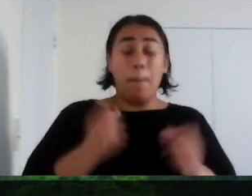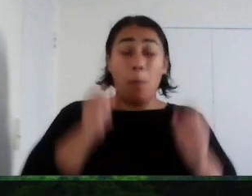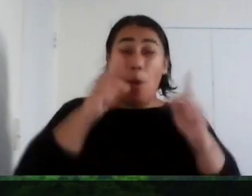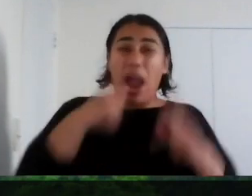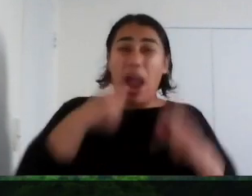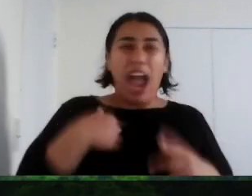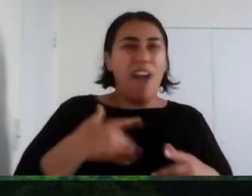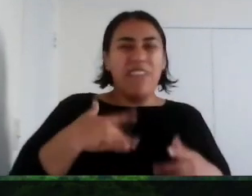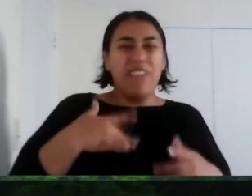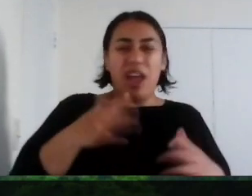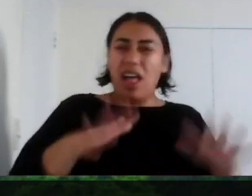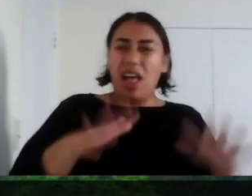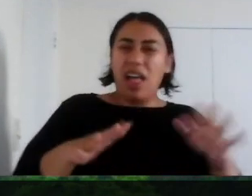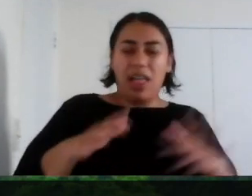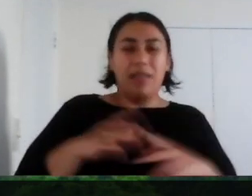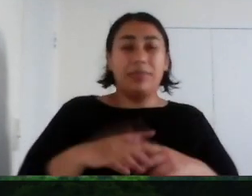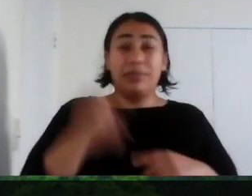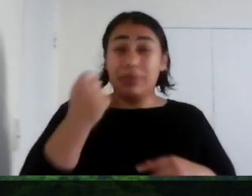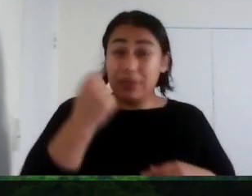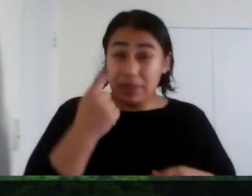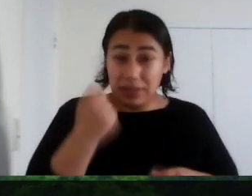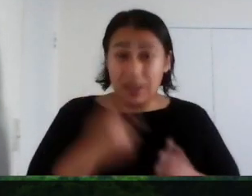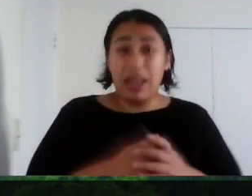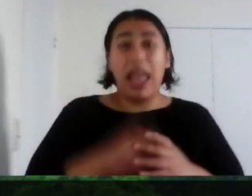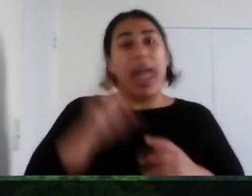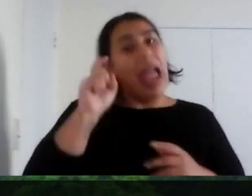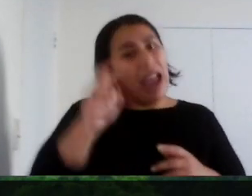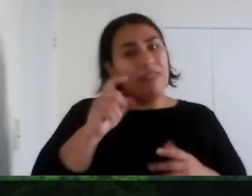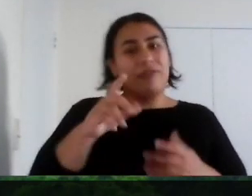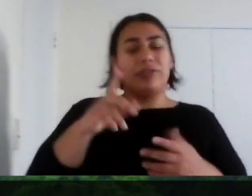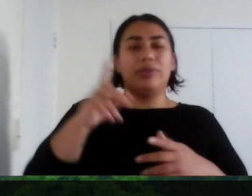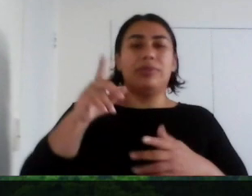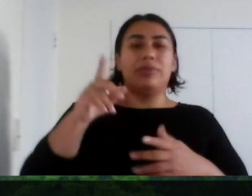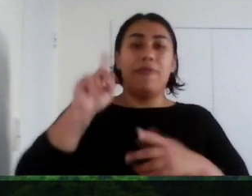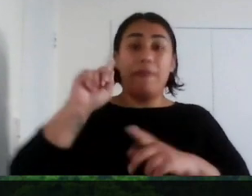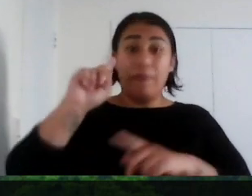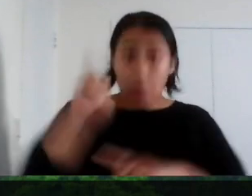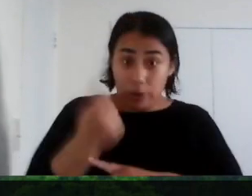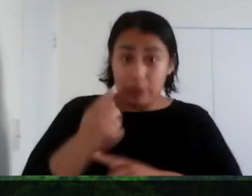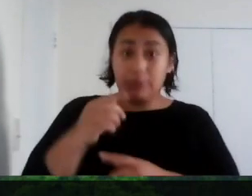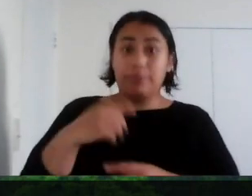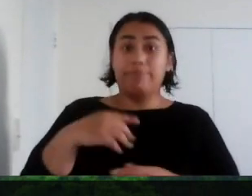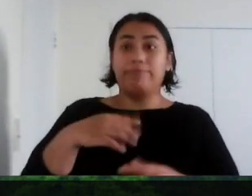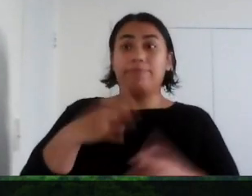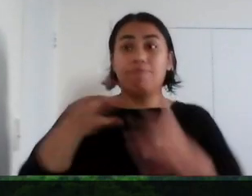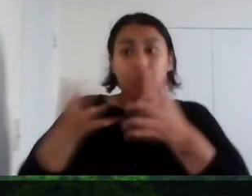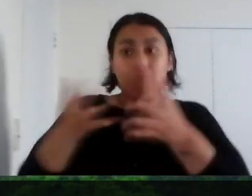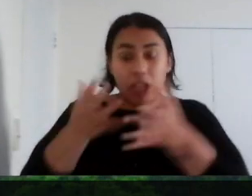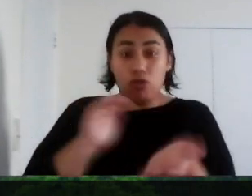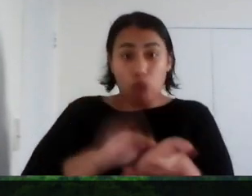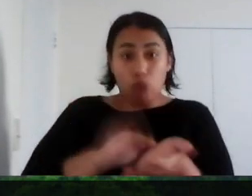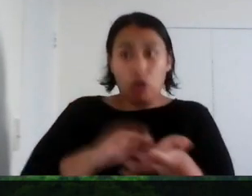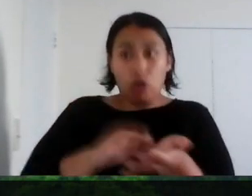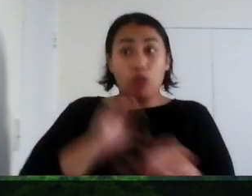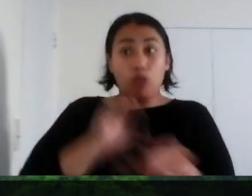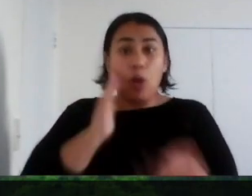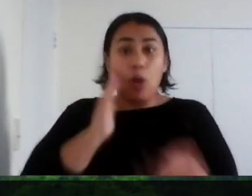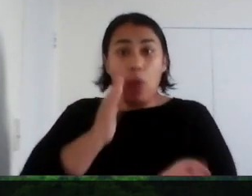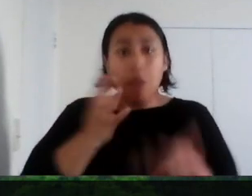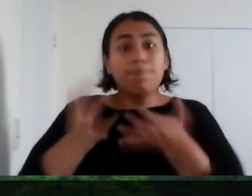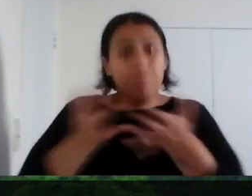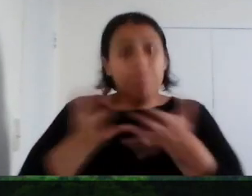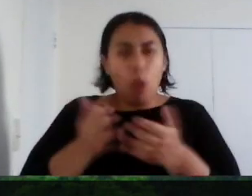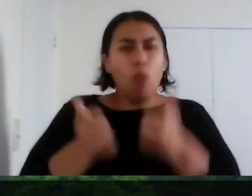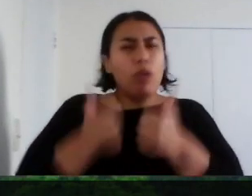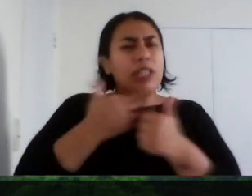are concerned with side effects, and we do our best to find the right strain and minimal dose to manage symptoms. Therefore,